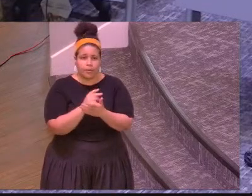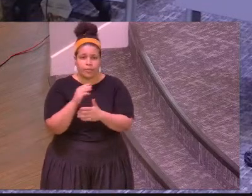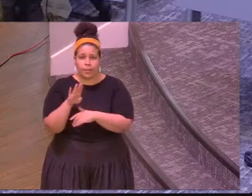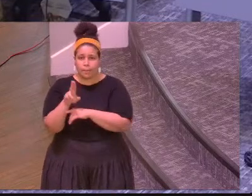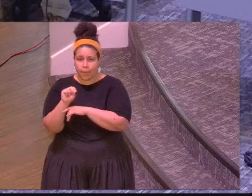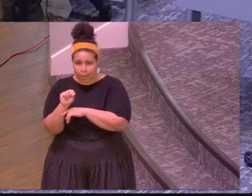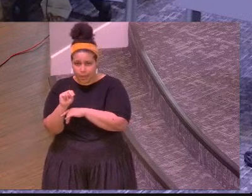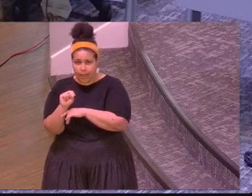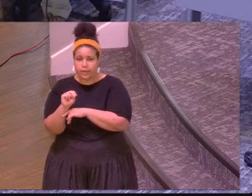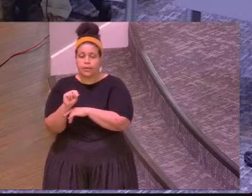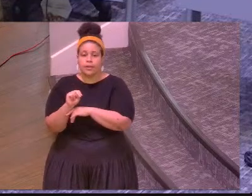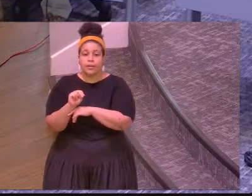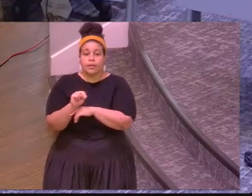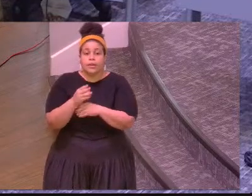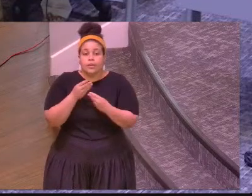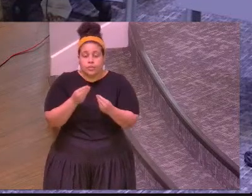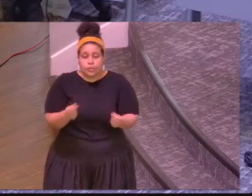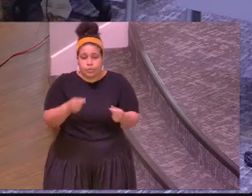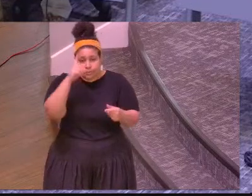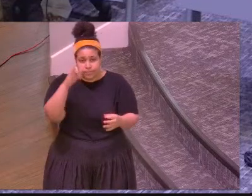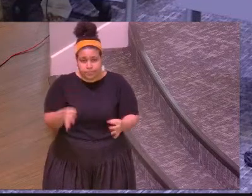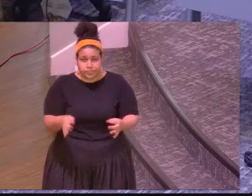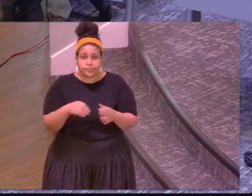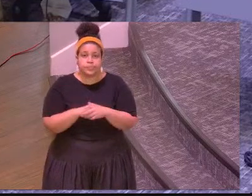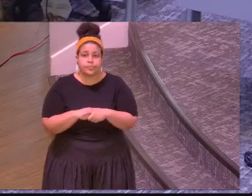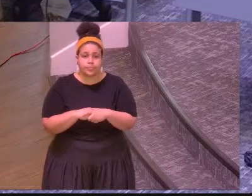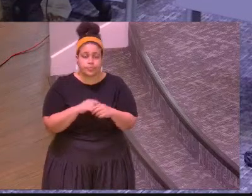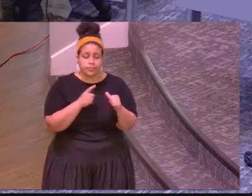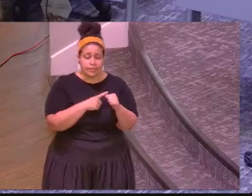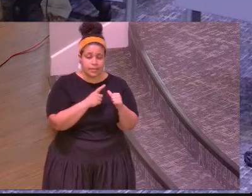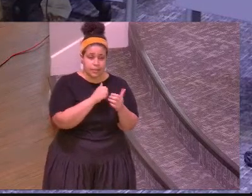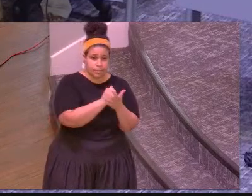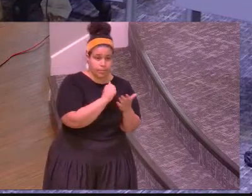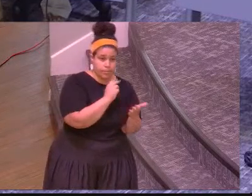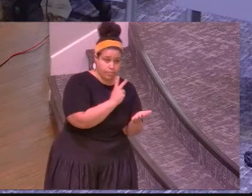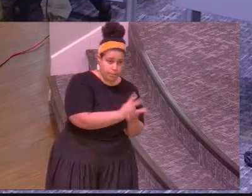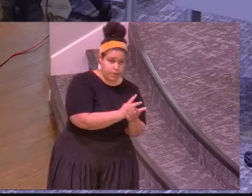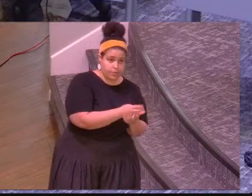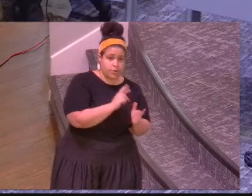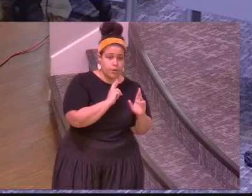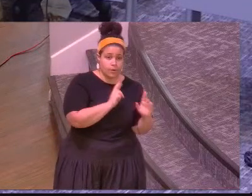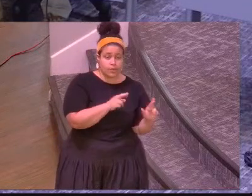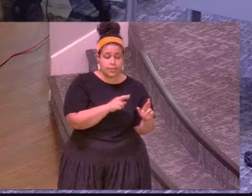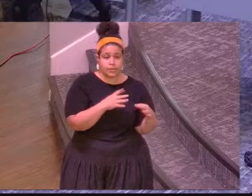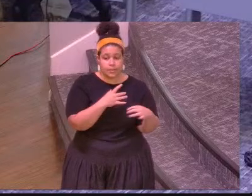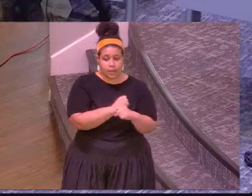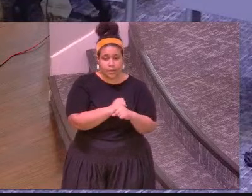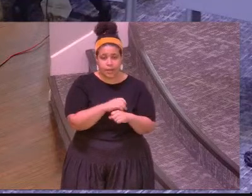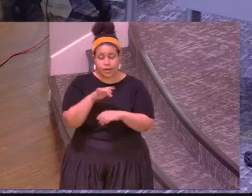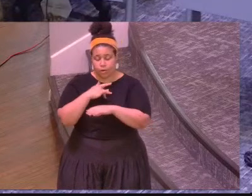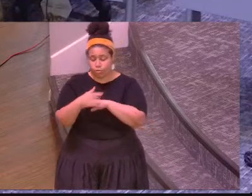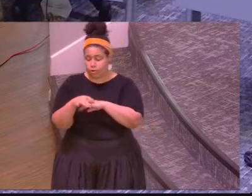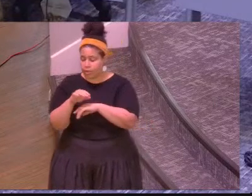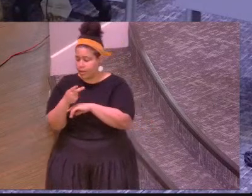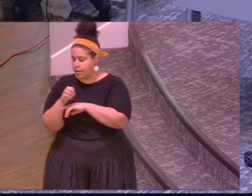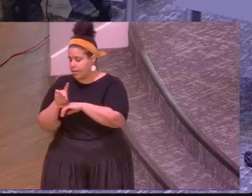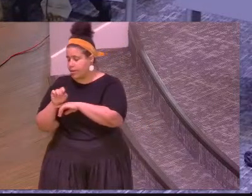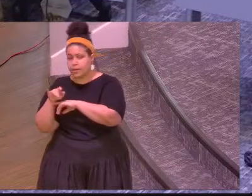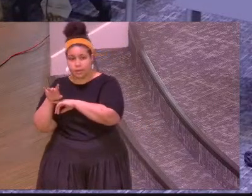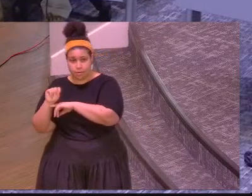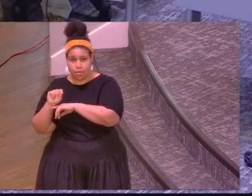with item 4. Yes, ma'am. So the first is the action to approve the request to consolidate early Head Start and Head